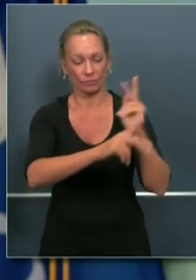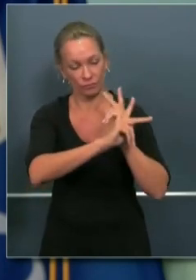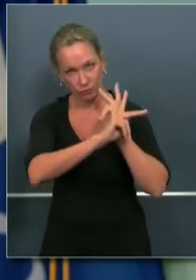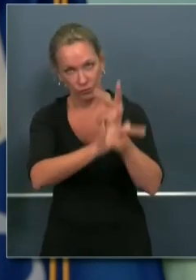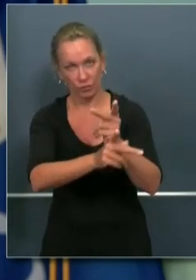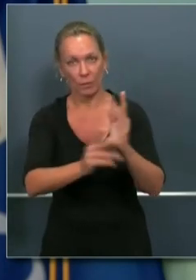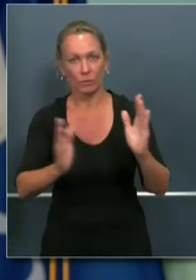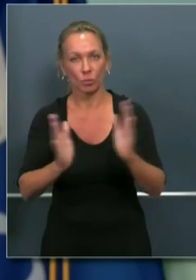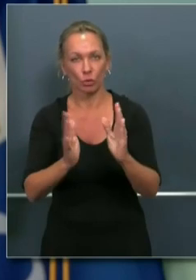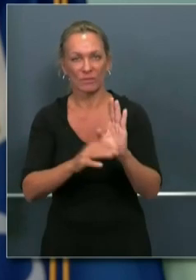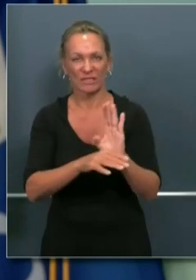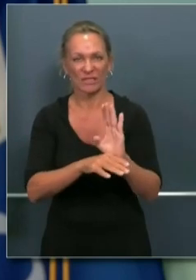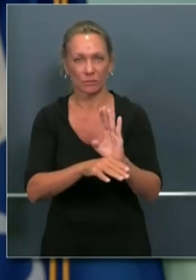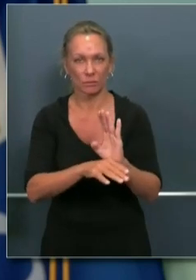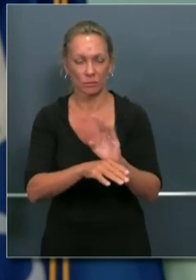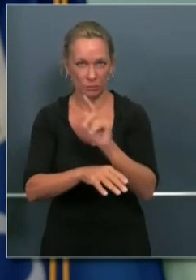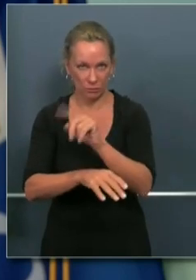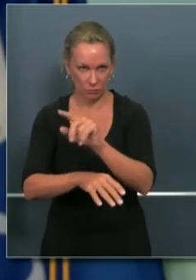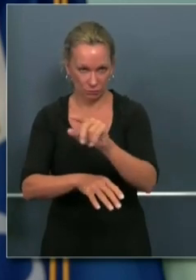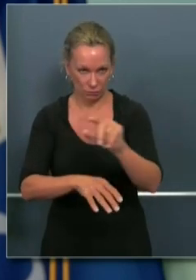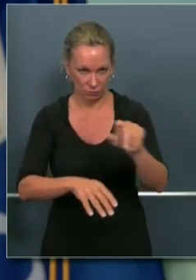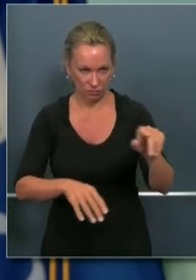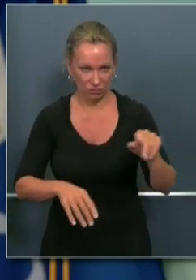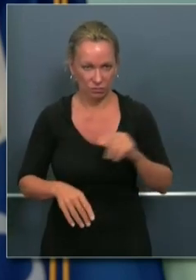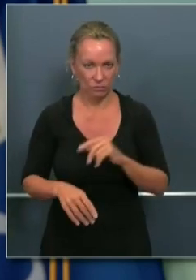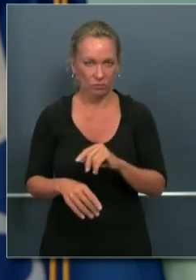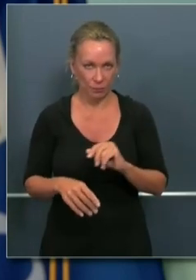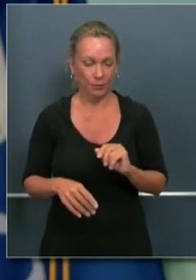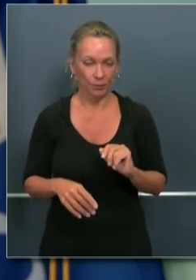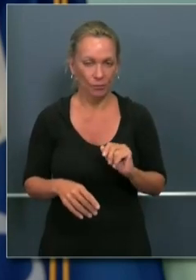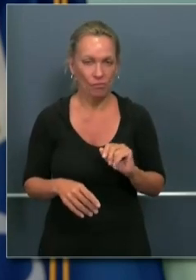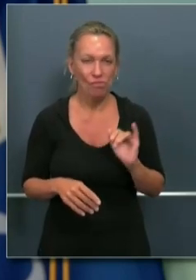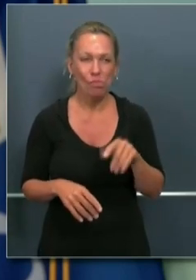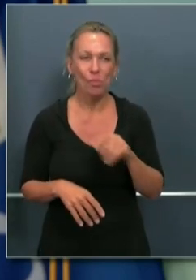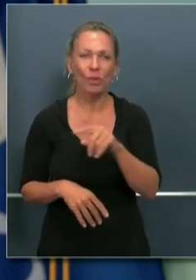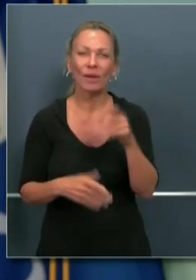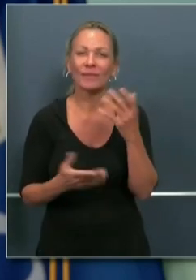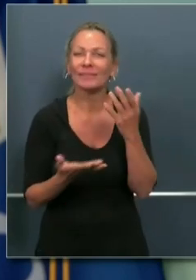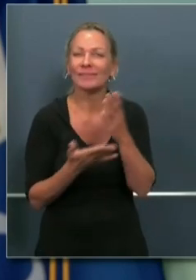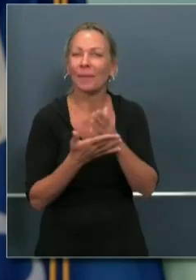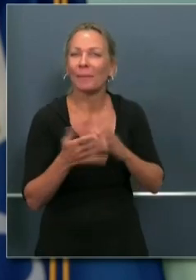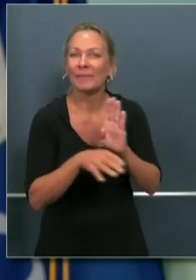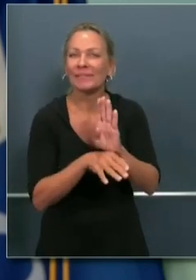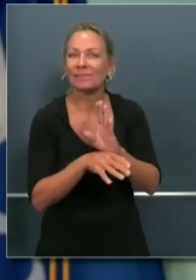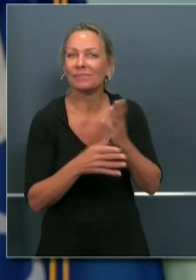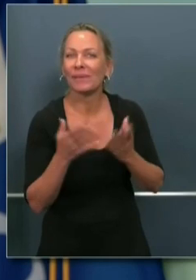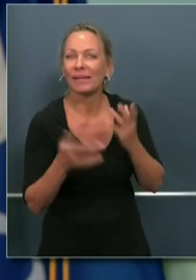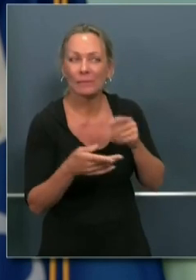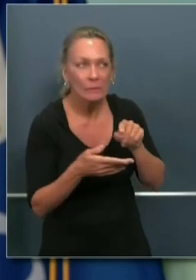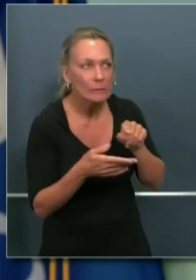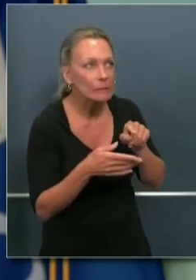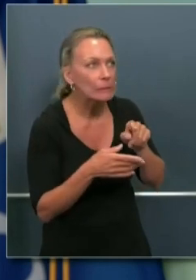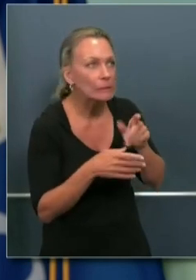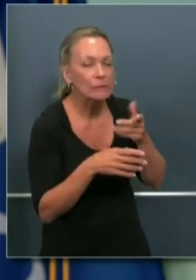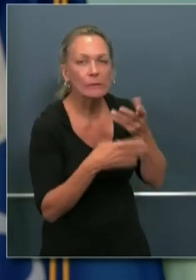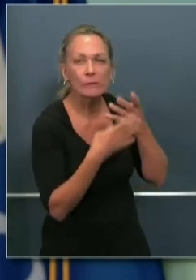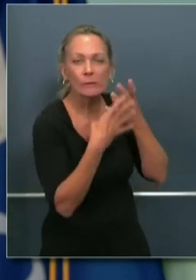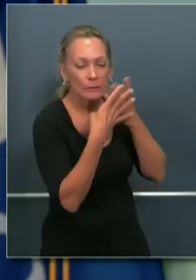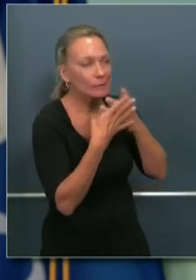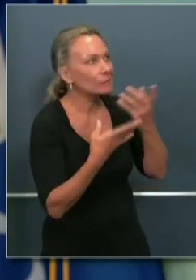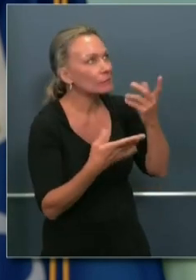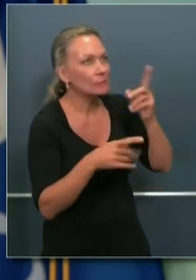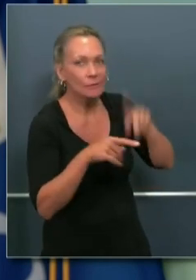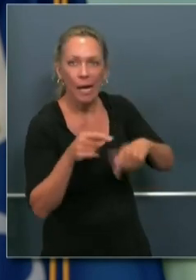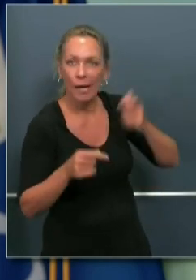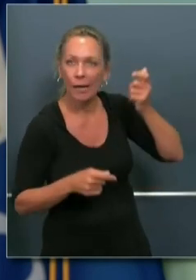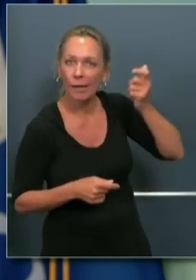PPP support and the like. We have a lot of work to do, but I'm very confident in our resiliency, our capacity to